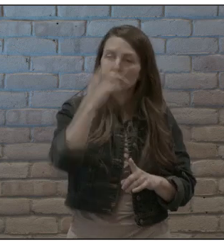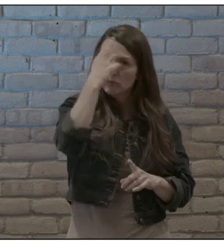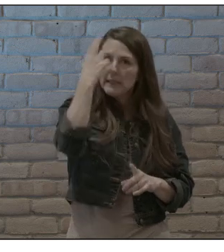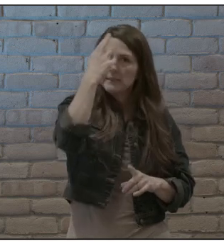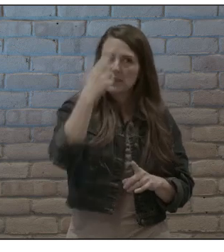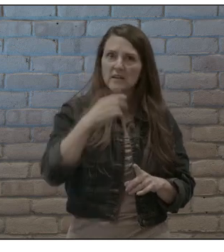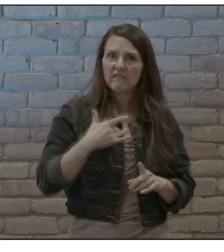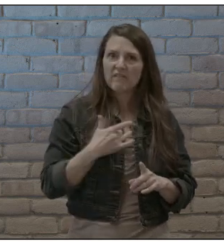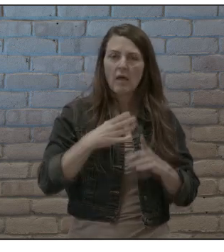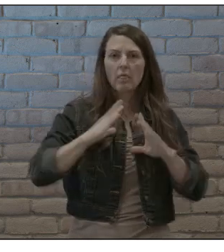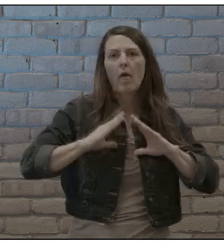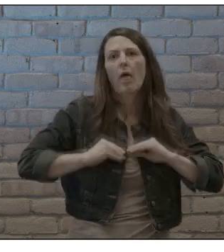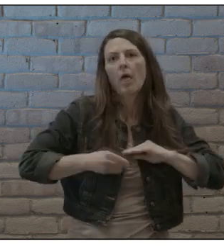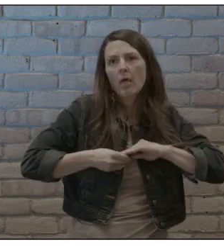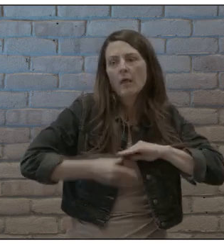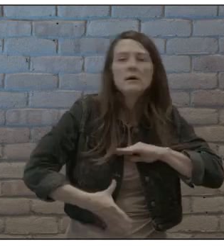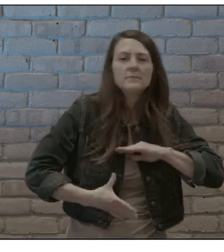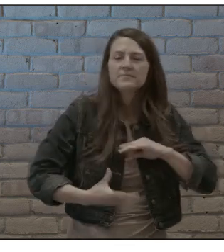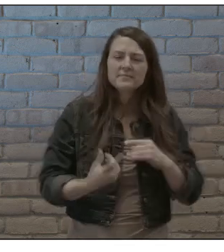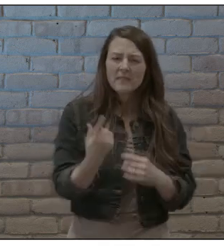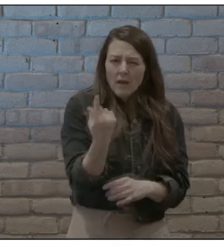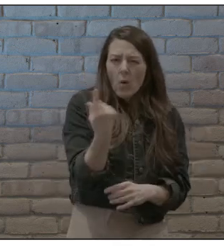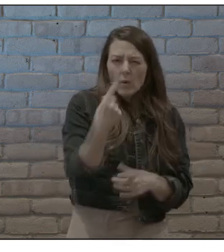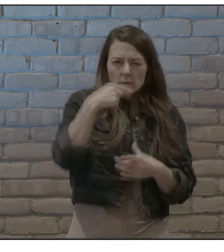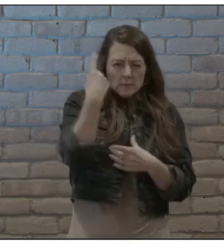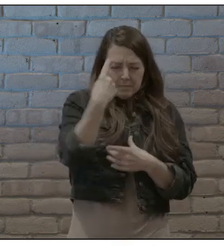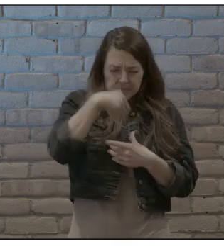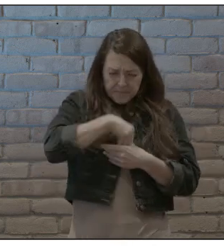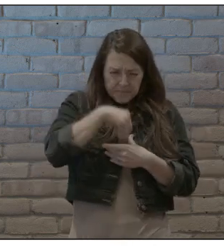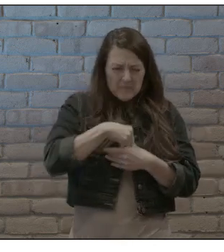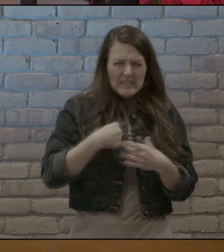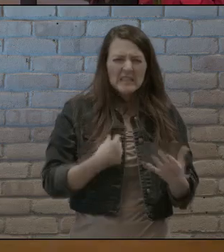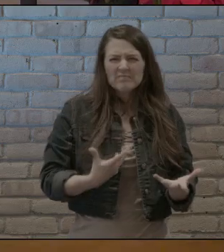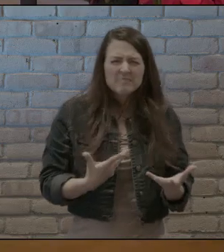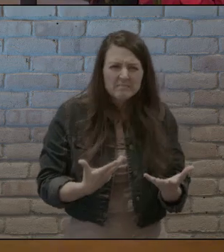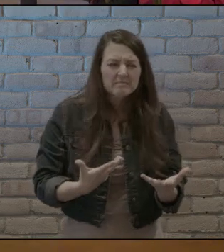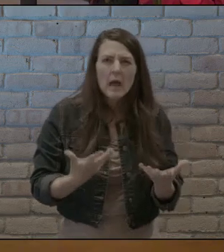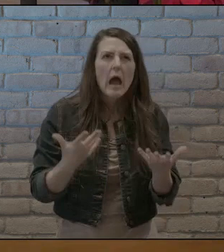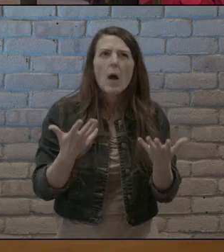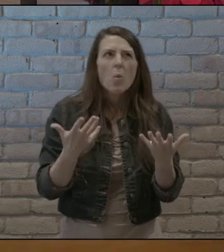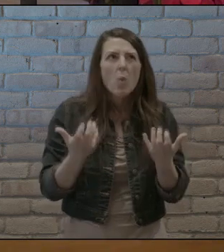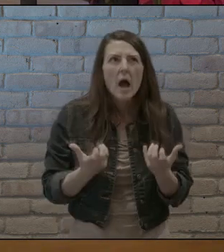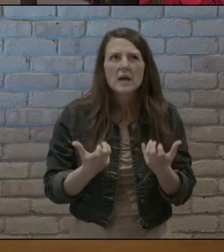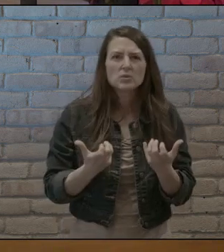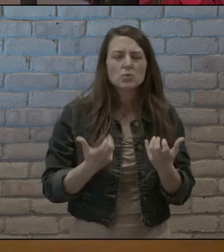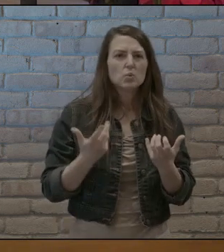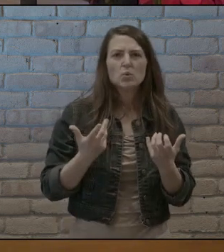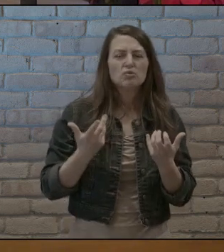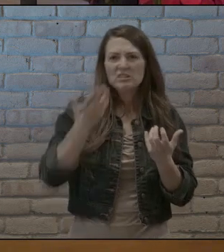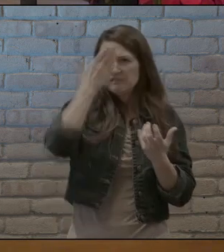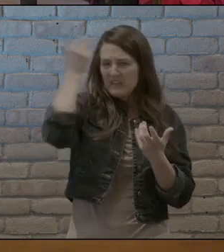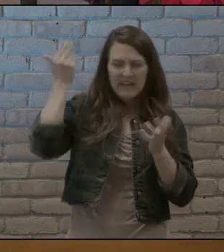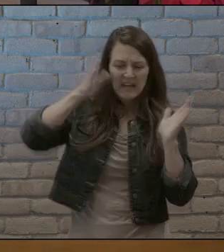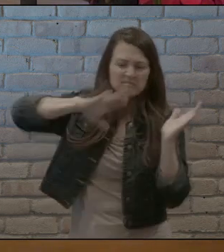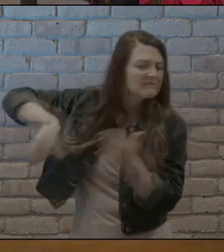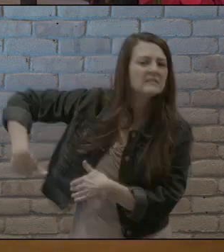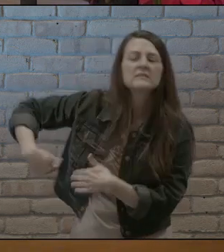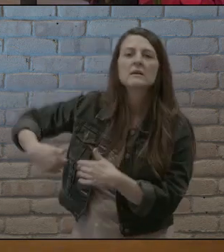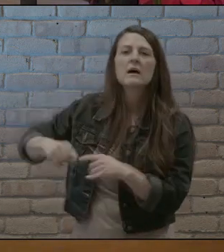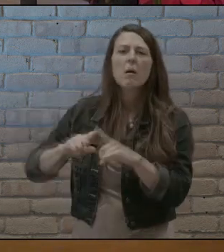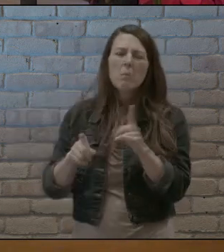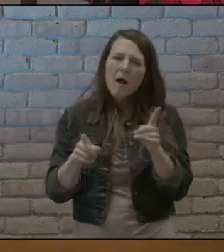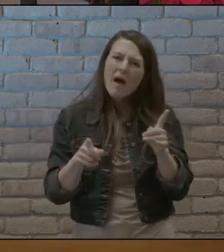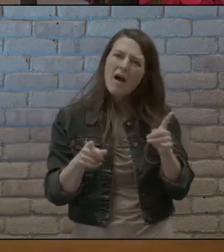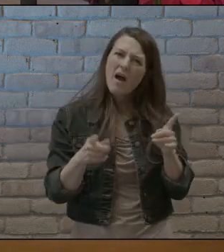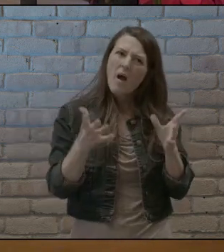reason to feel down, there's always something inside of us saying, you know what, I want to move past this. But I also